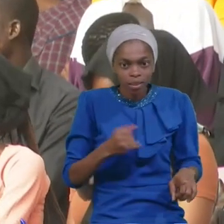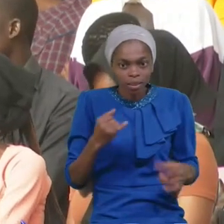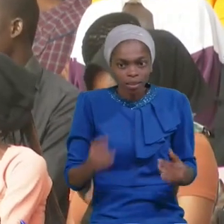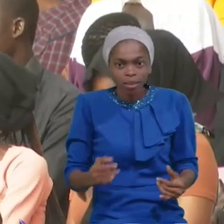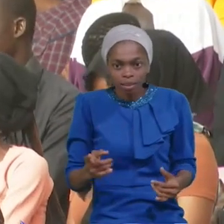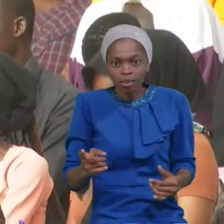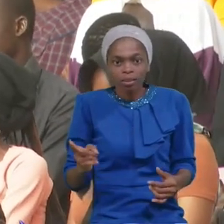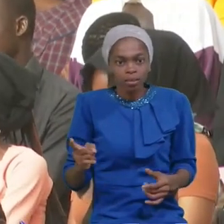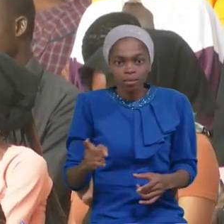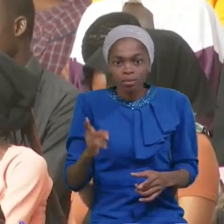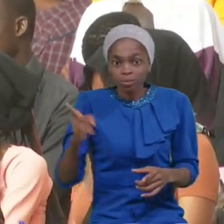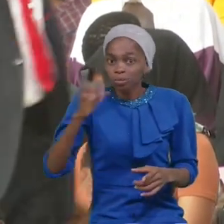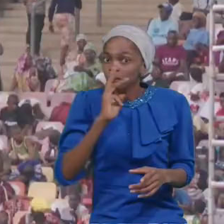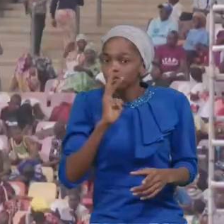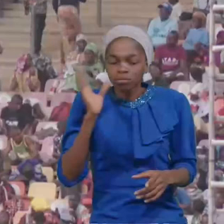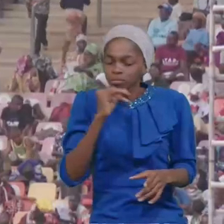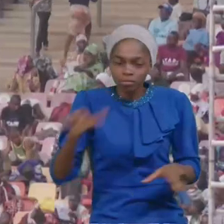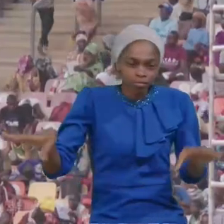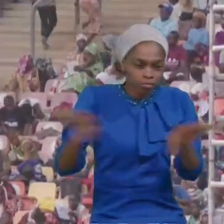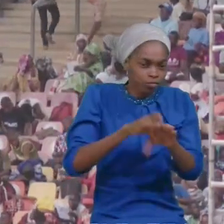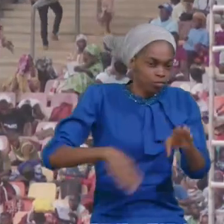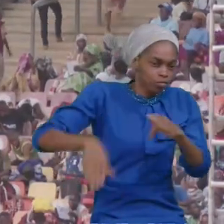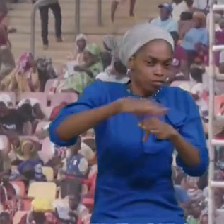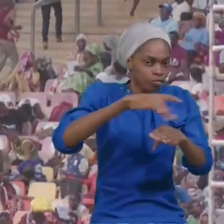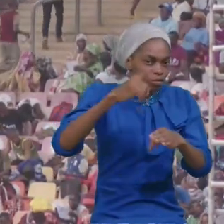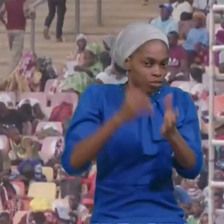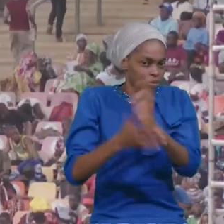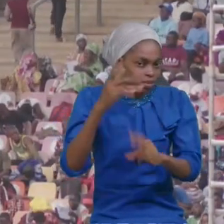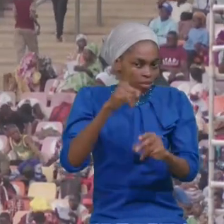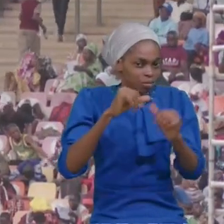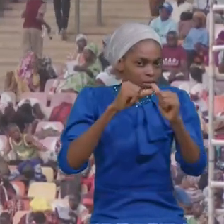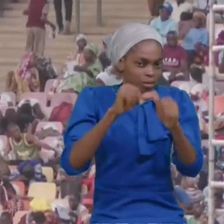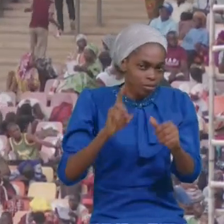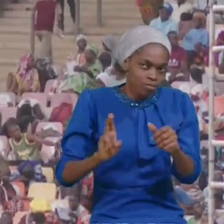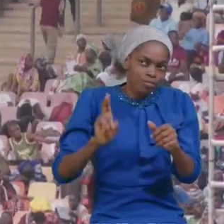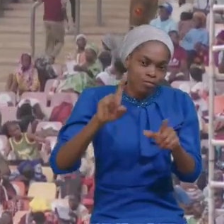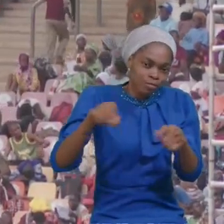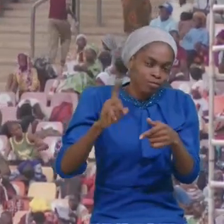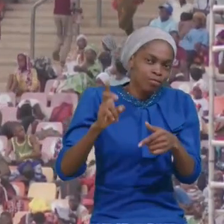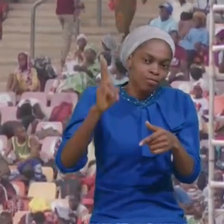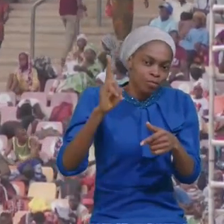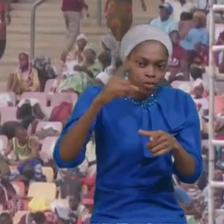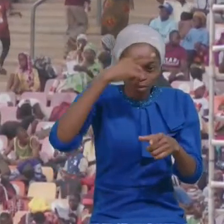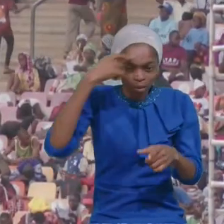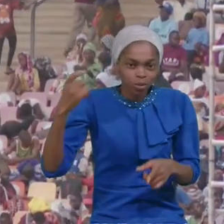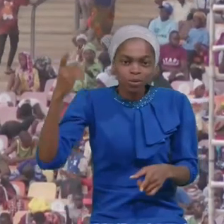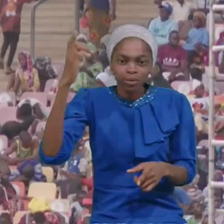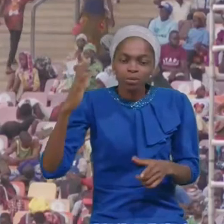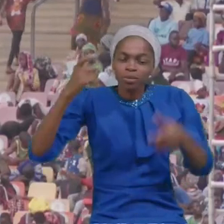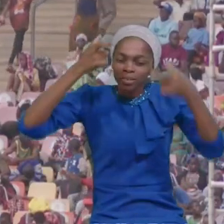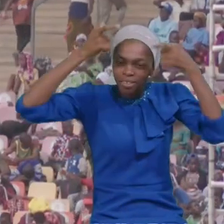he crowns you with his loving kindness. And then